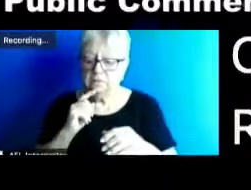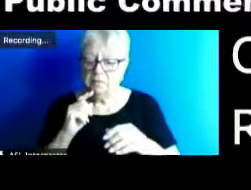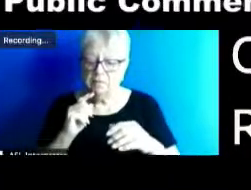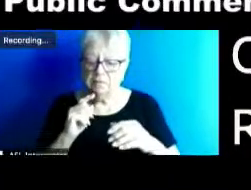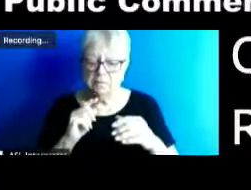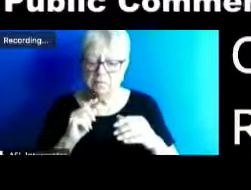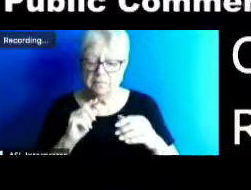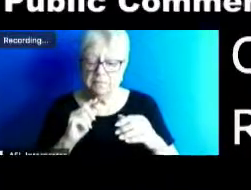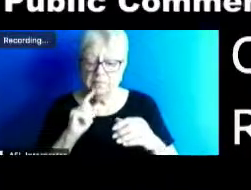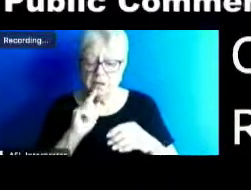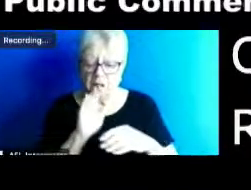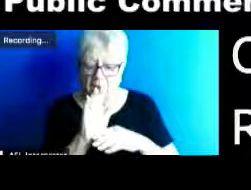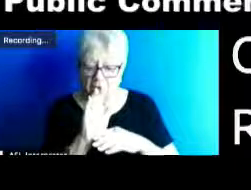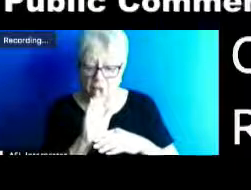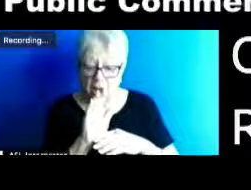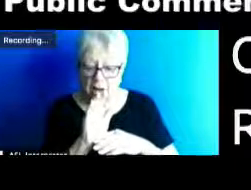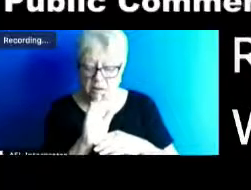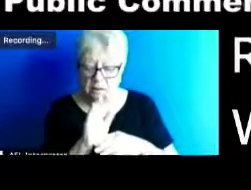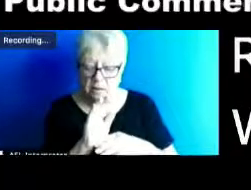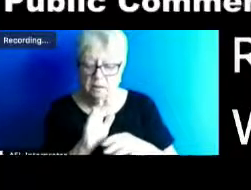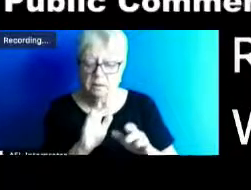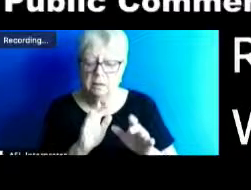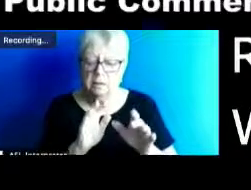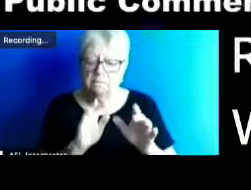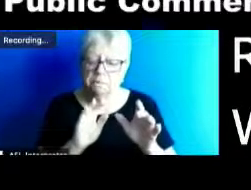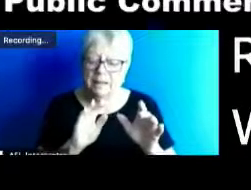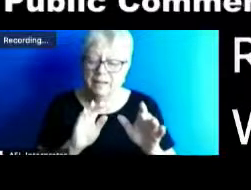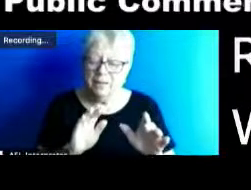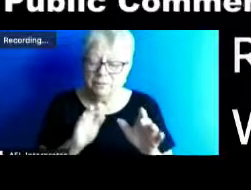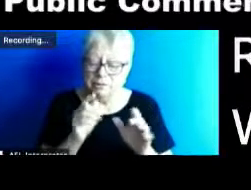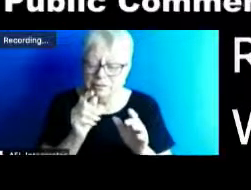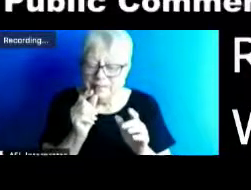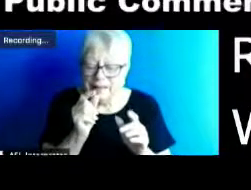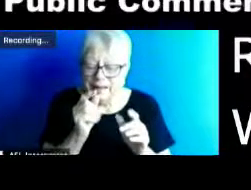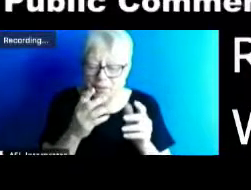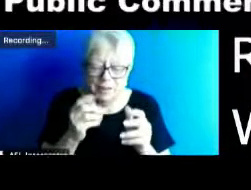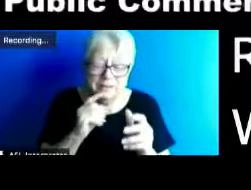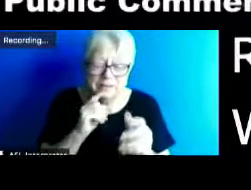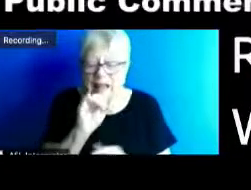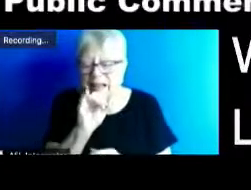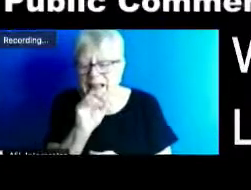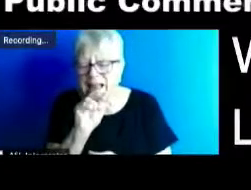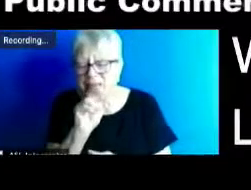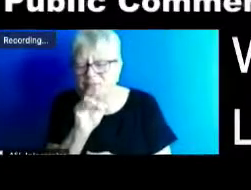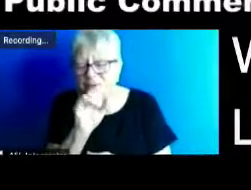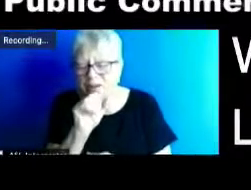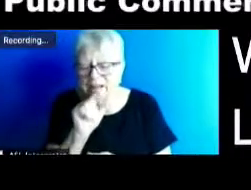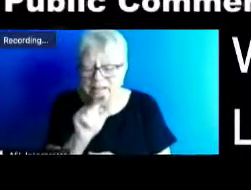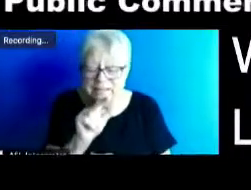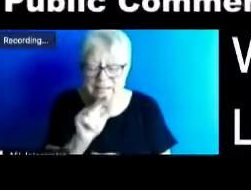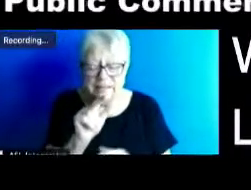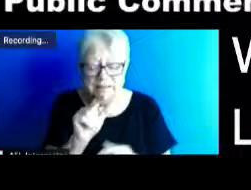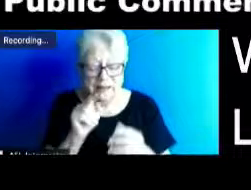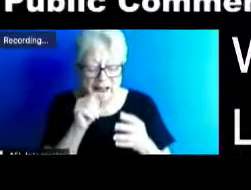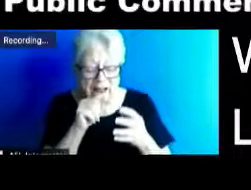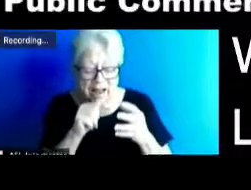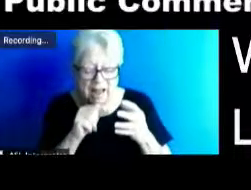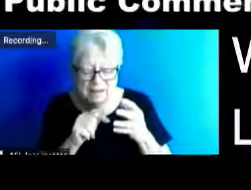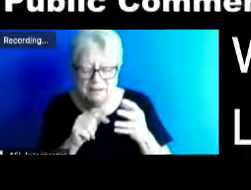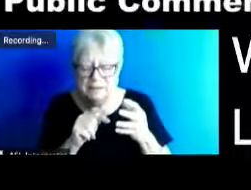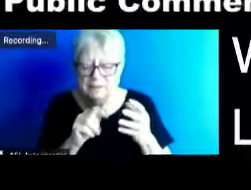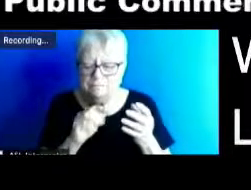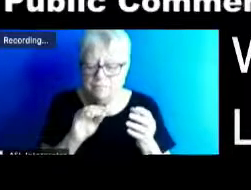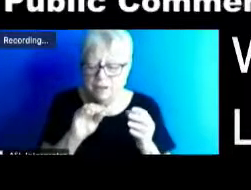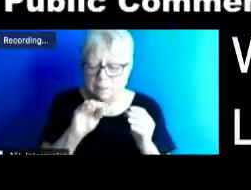we addressed some minor things like invoicing and placing